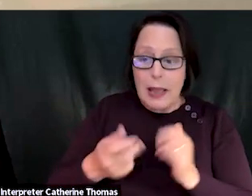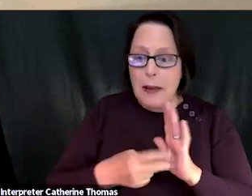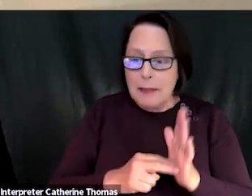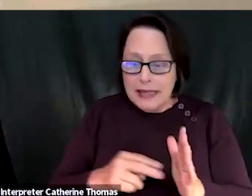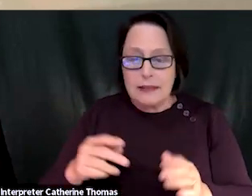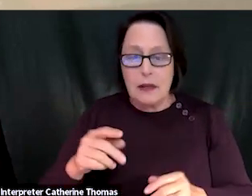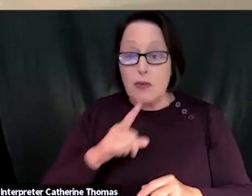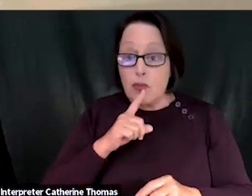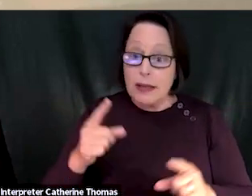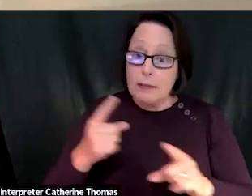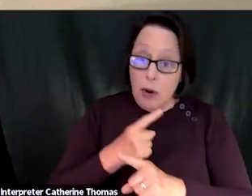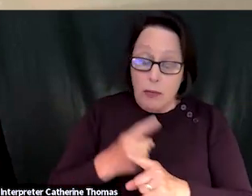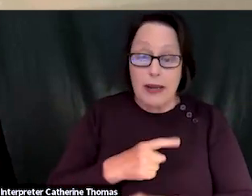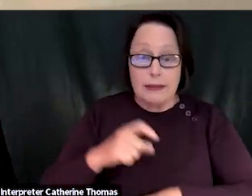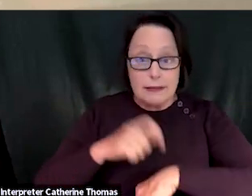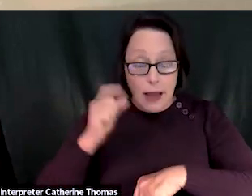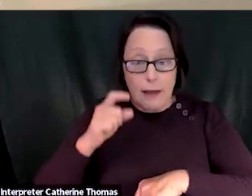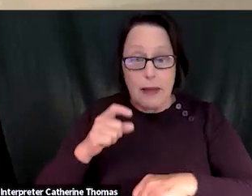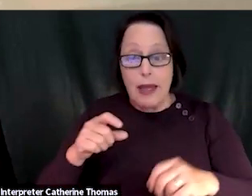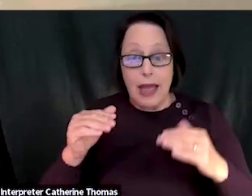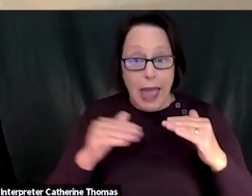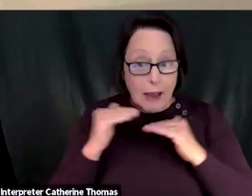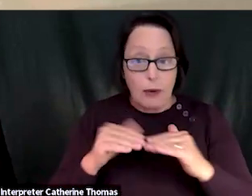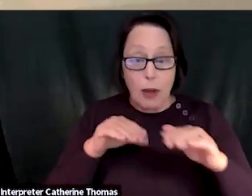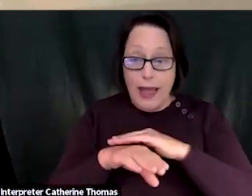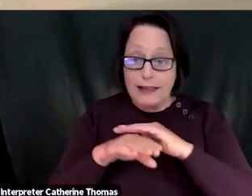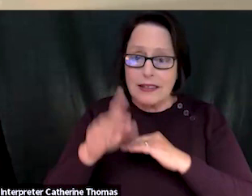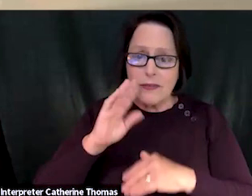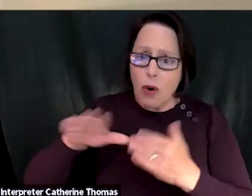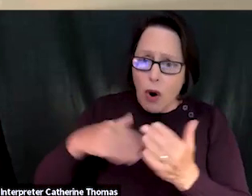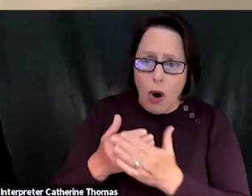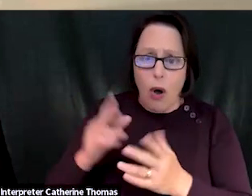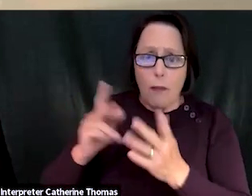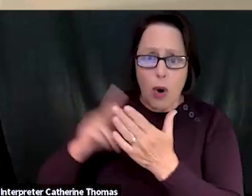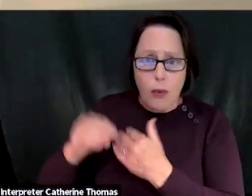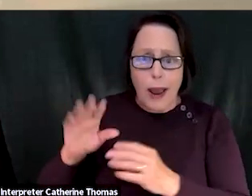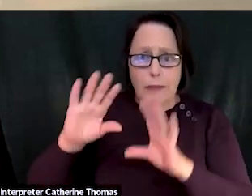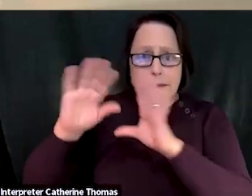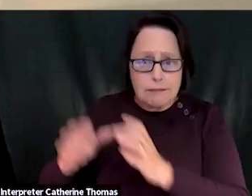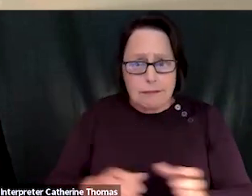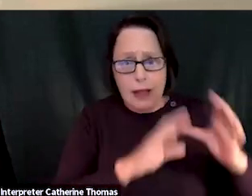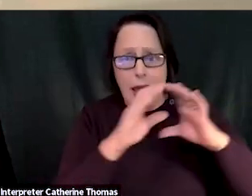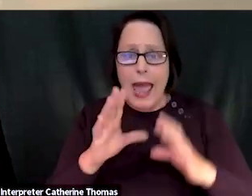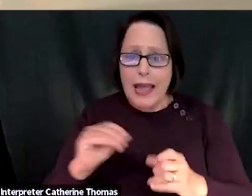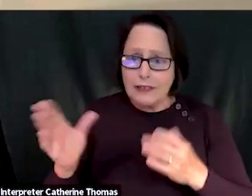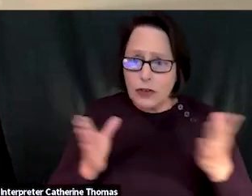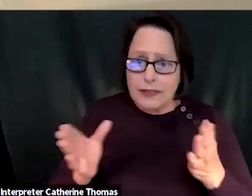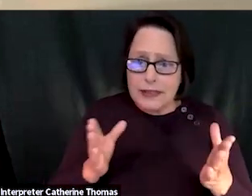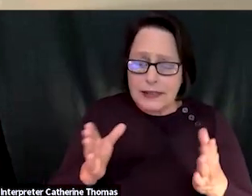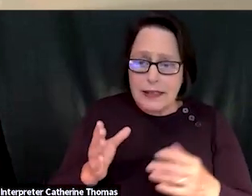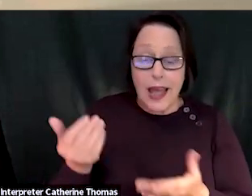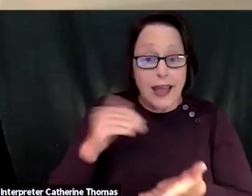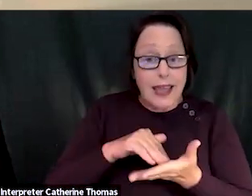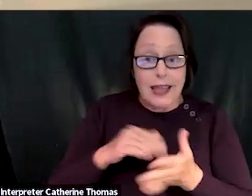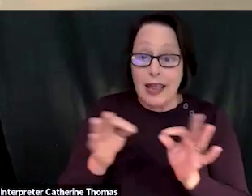timely, equitable access to all DCYF programs and services. And again, a